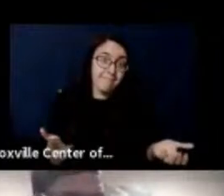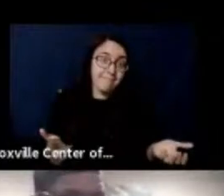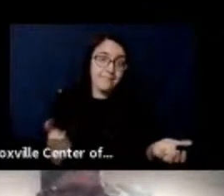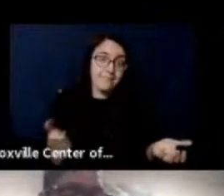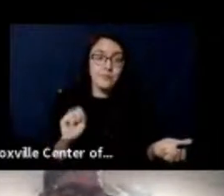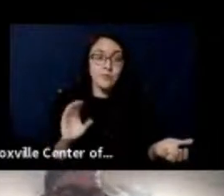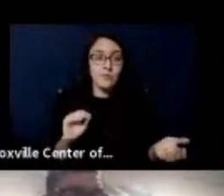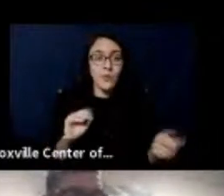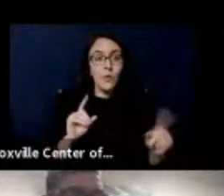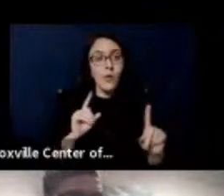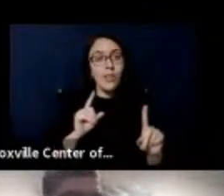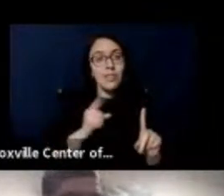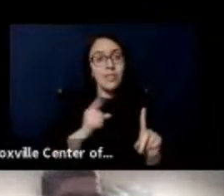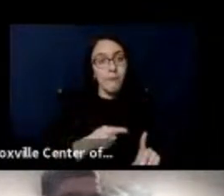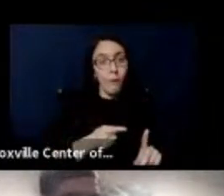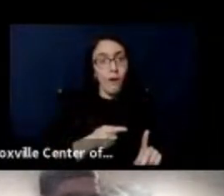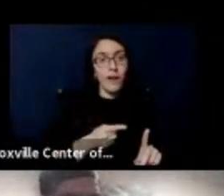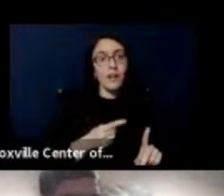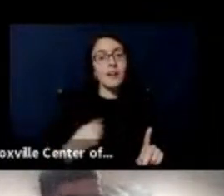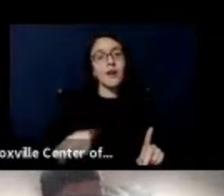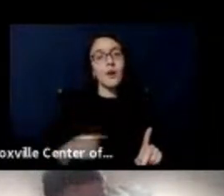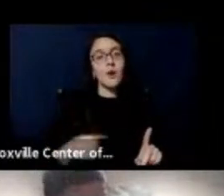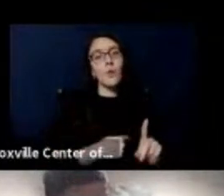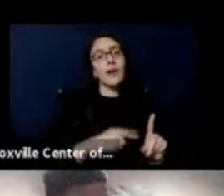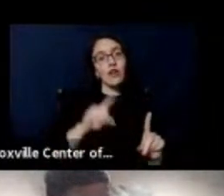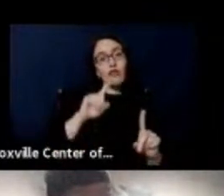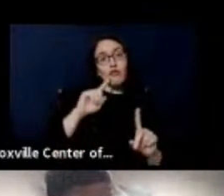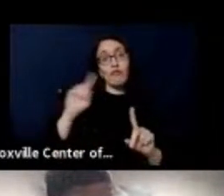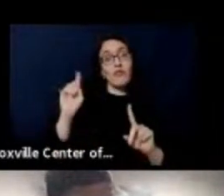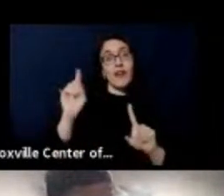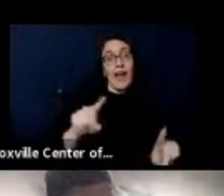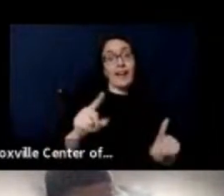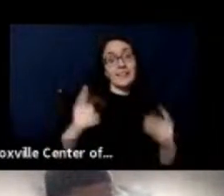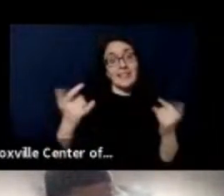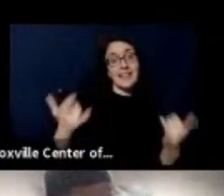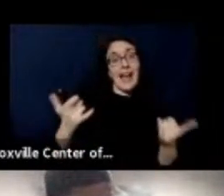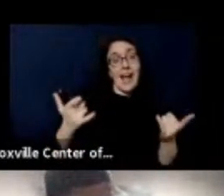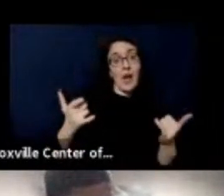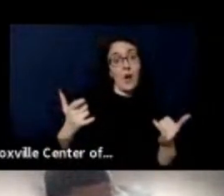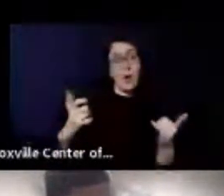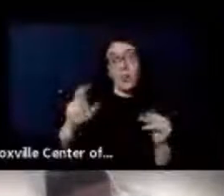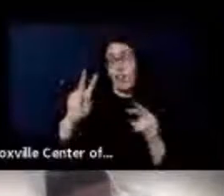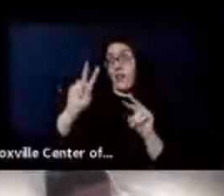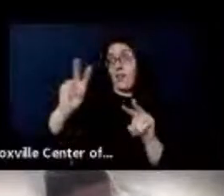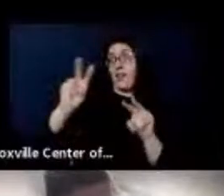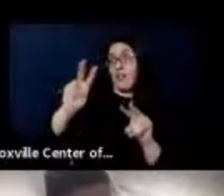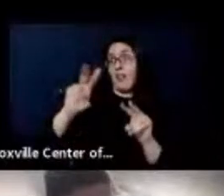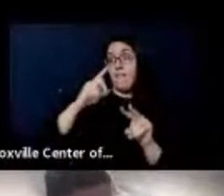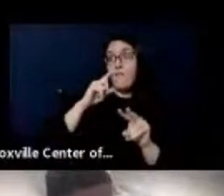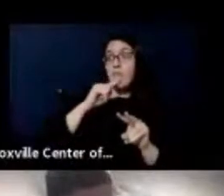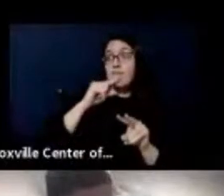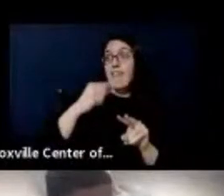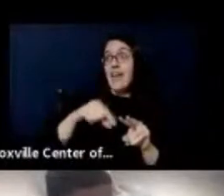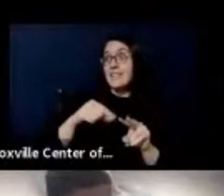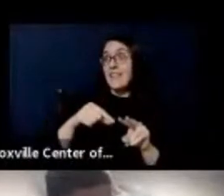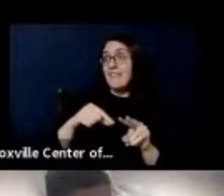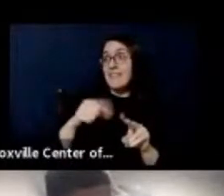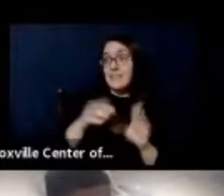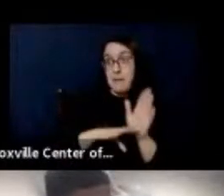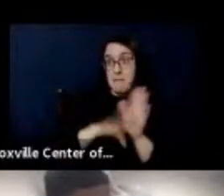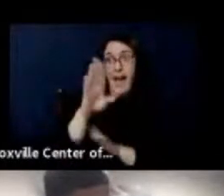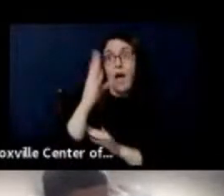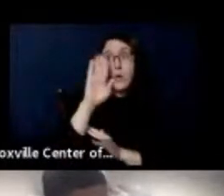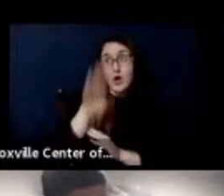that we're reacting now, anticipating a Thanksgiving spike and trying to dampen